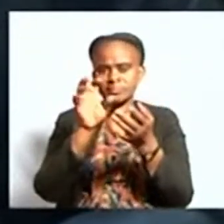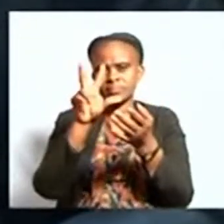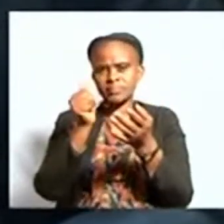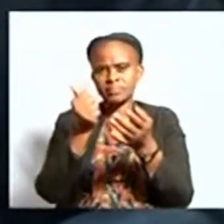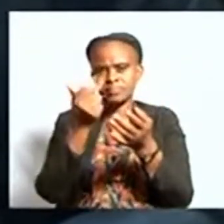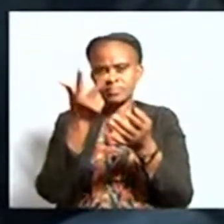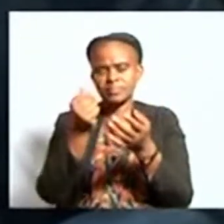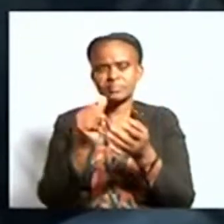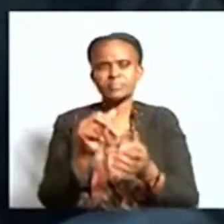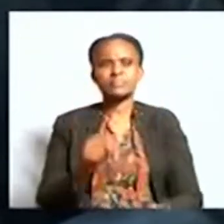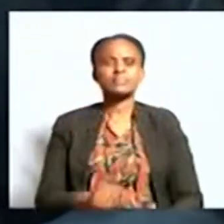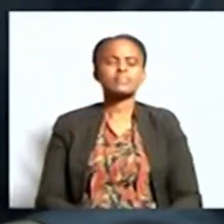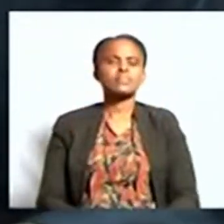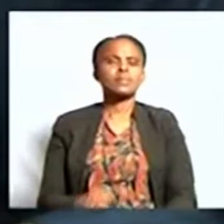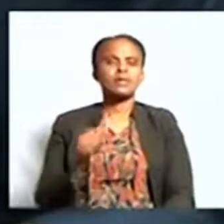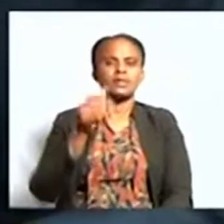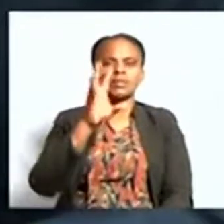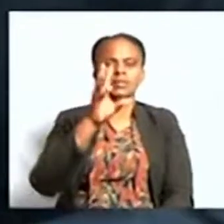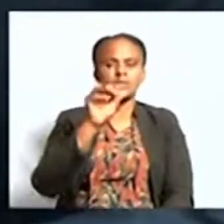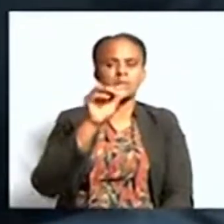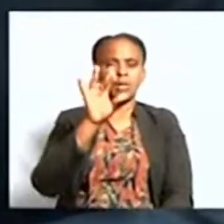84,630?